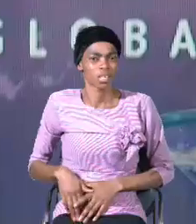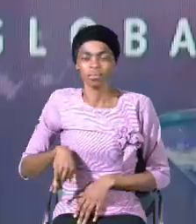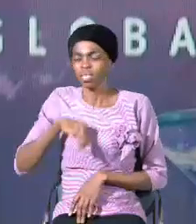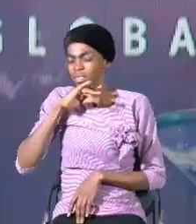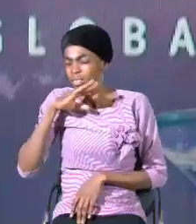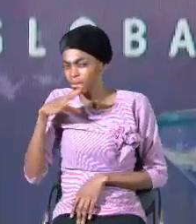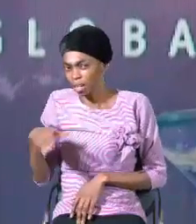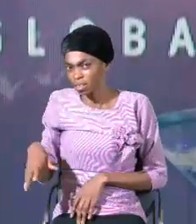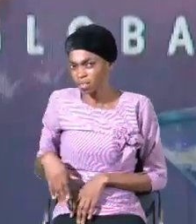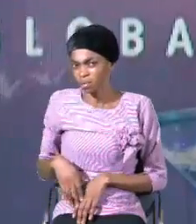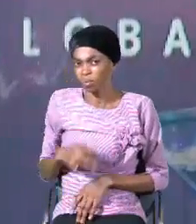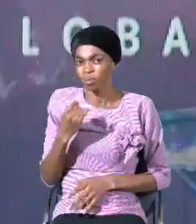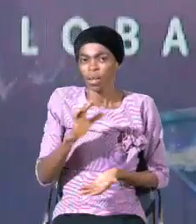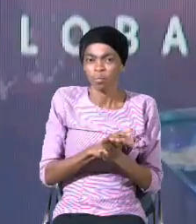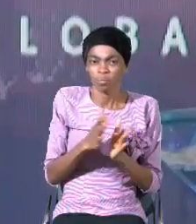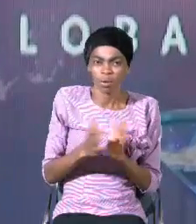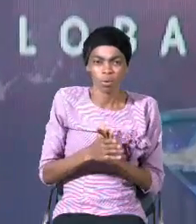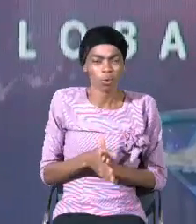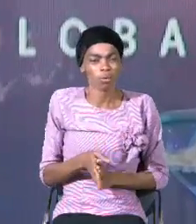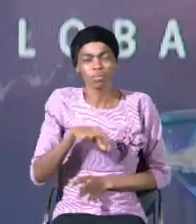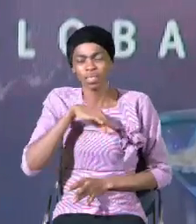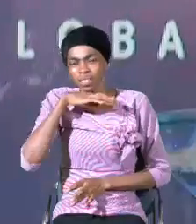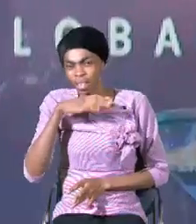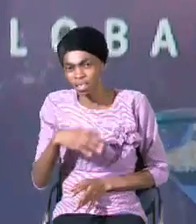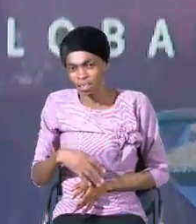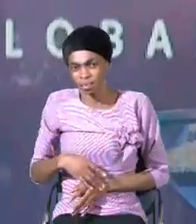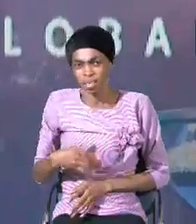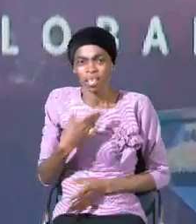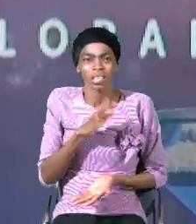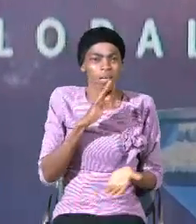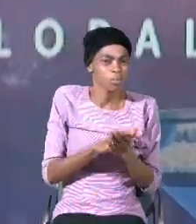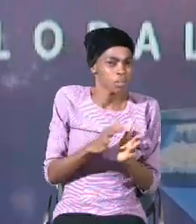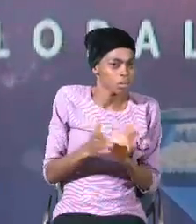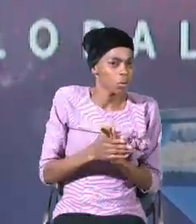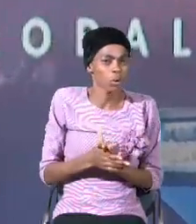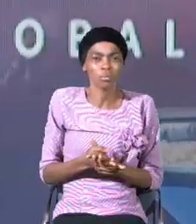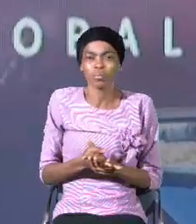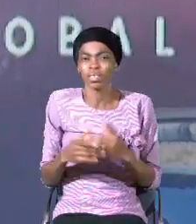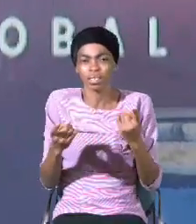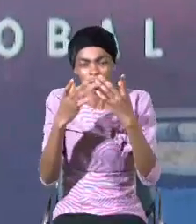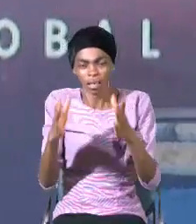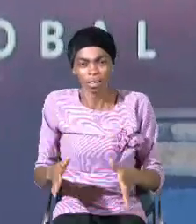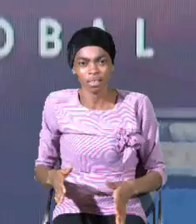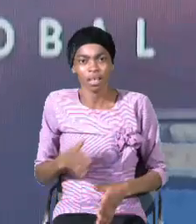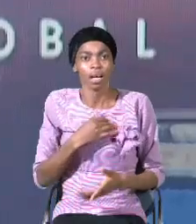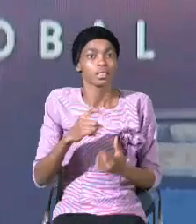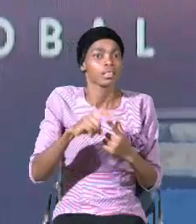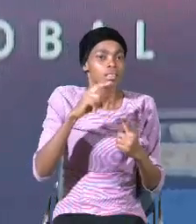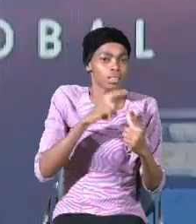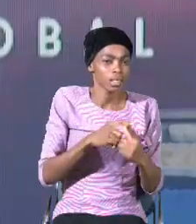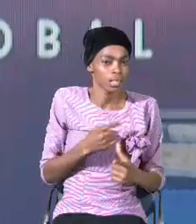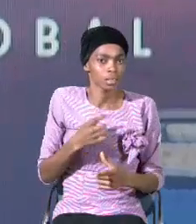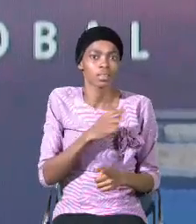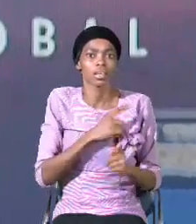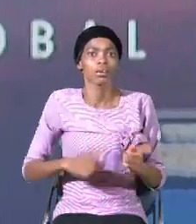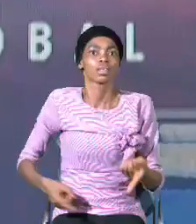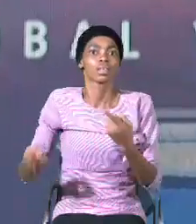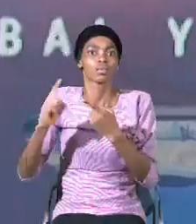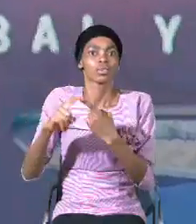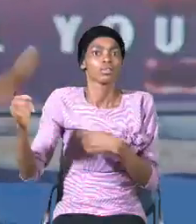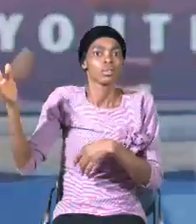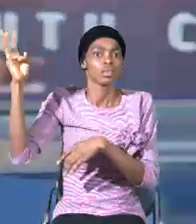They became mediocres. They became miscreants. And then the Lord came to them